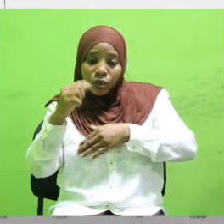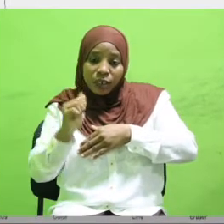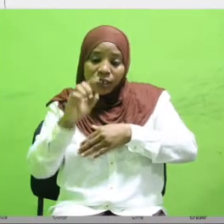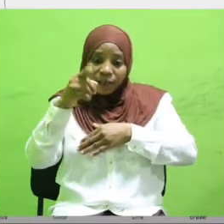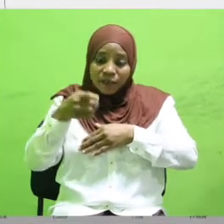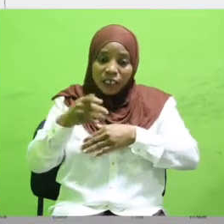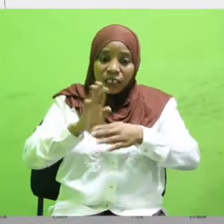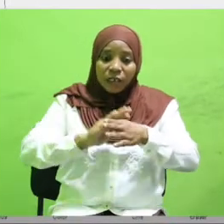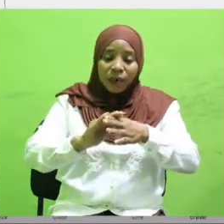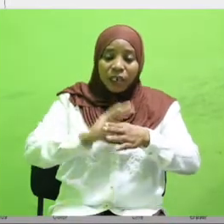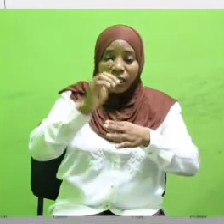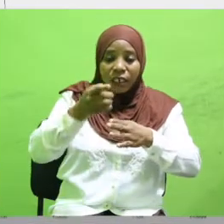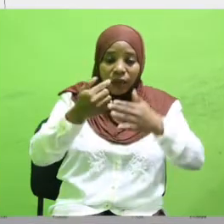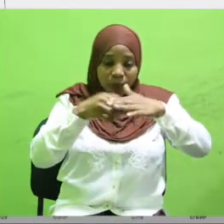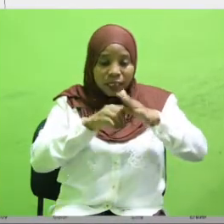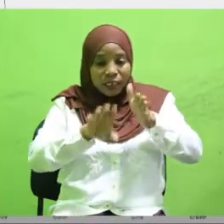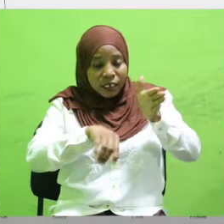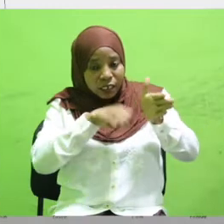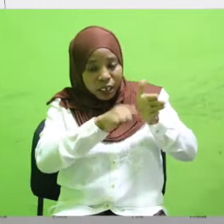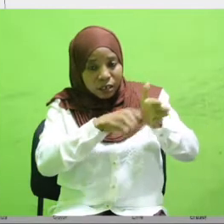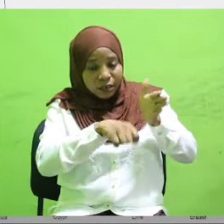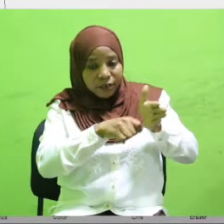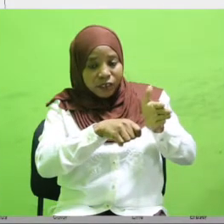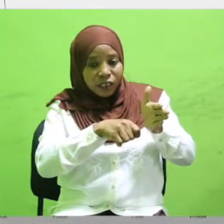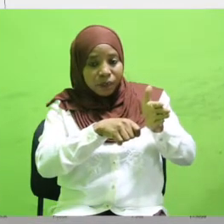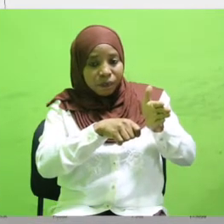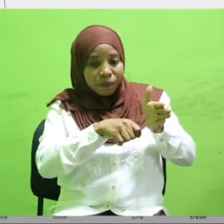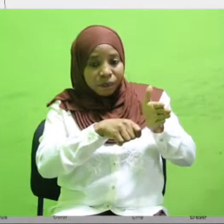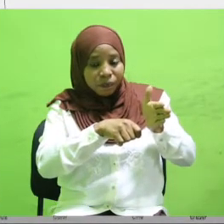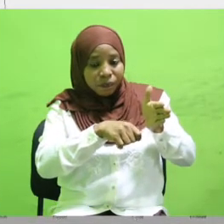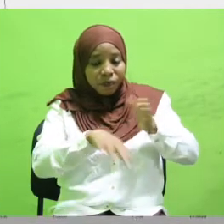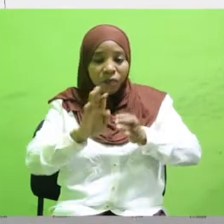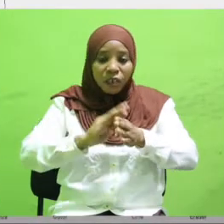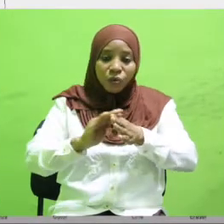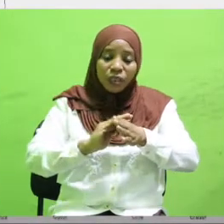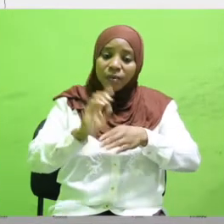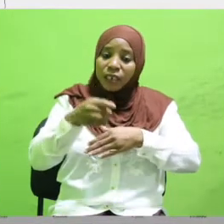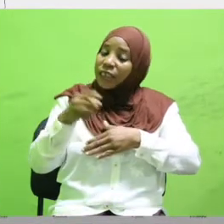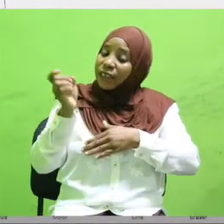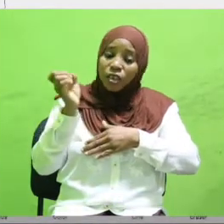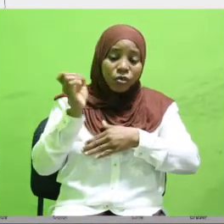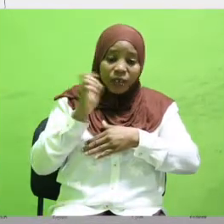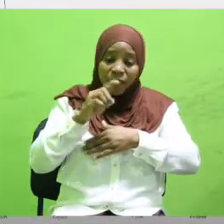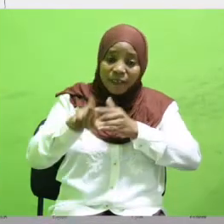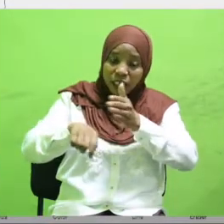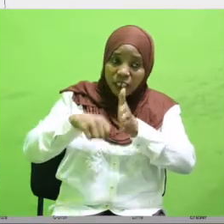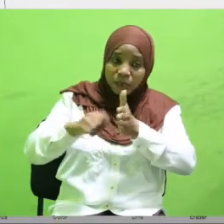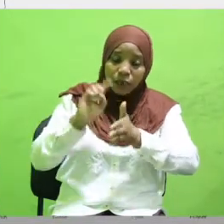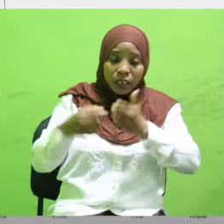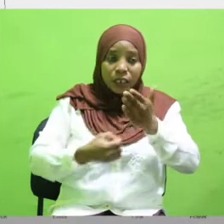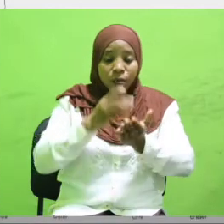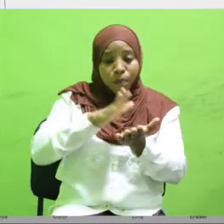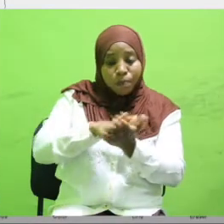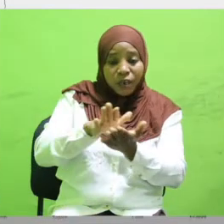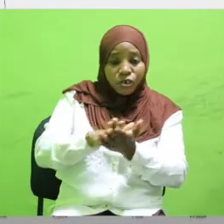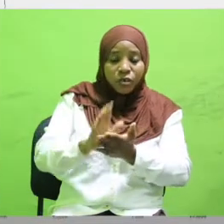that some people have heard the word myotoxin. Well, myotoxin is nothing but toxins which are produced